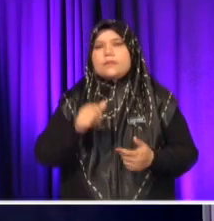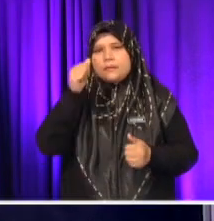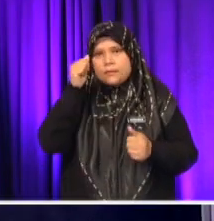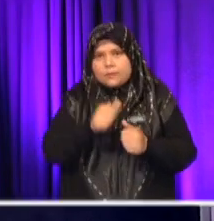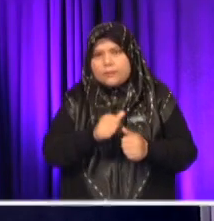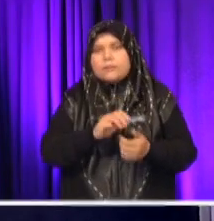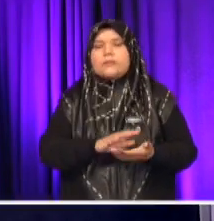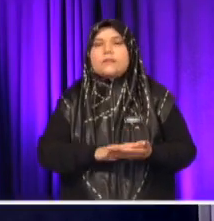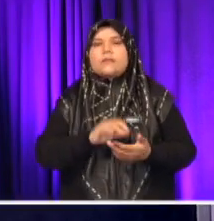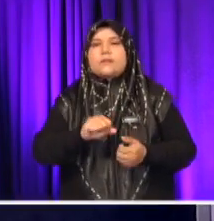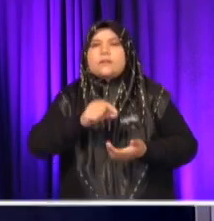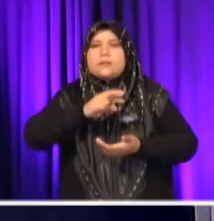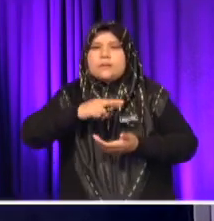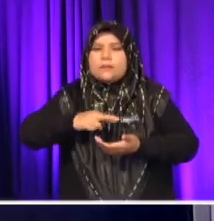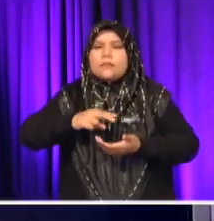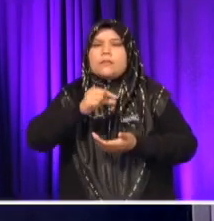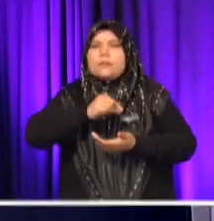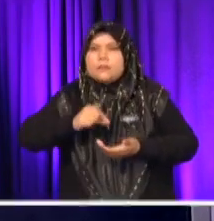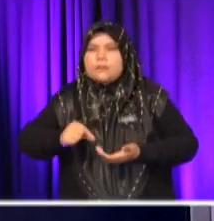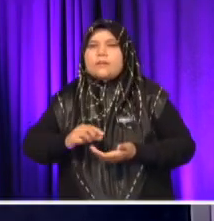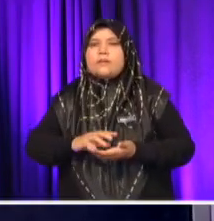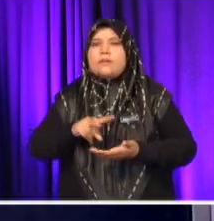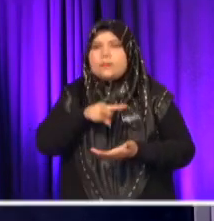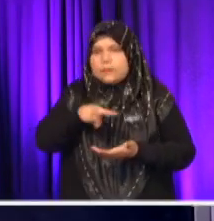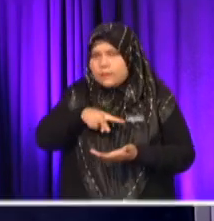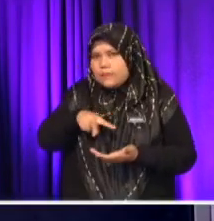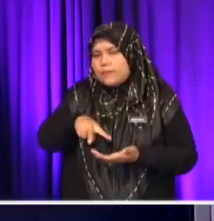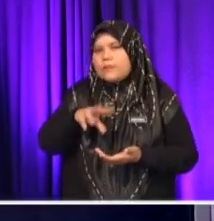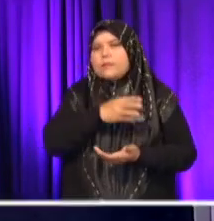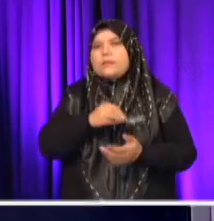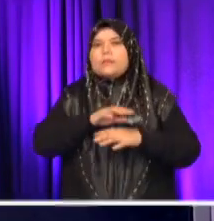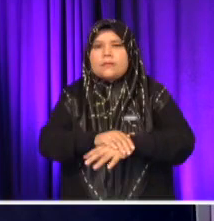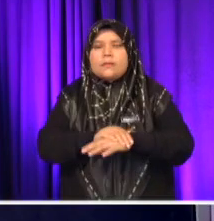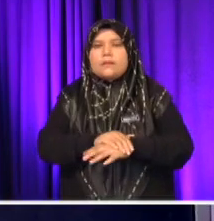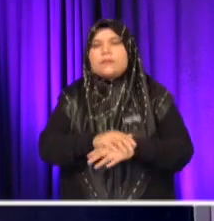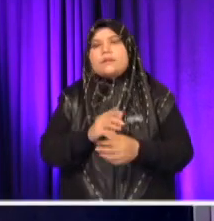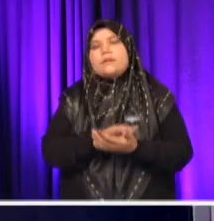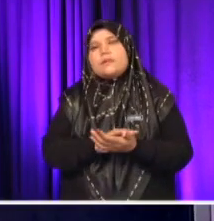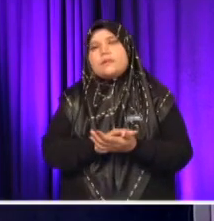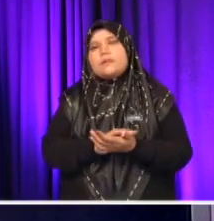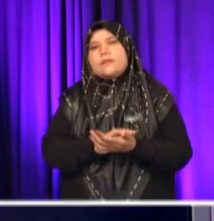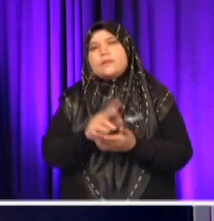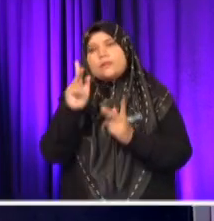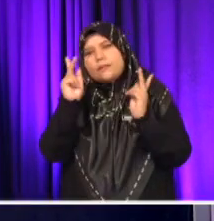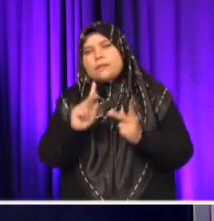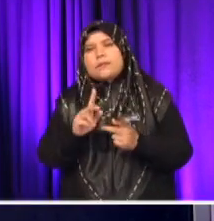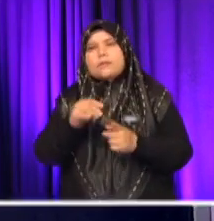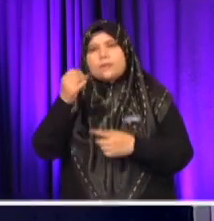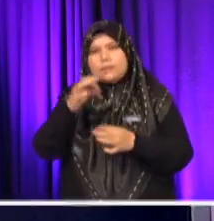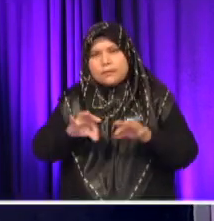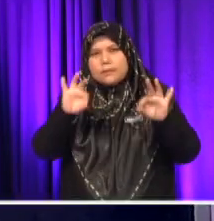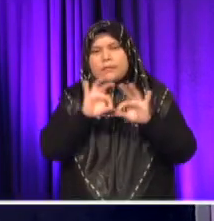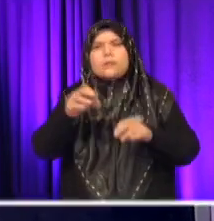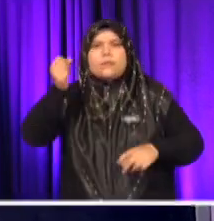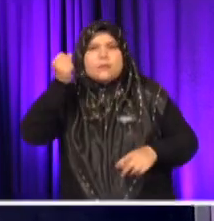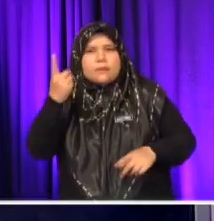use your reading skill when you are doing the reading and use of English tasks. And it's also important for you to